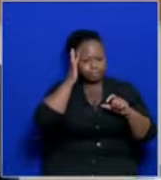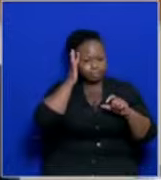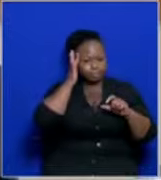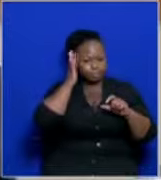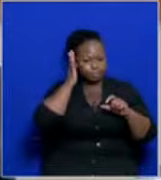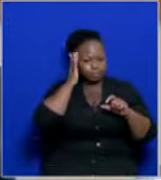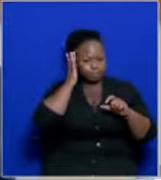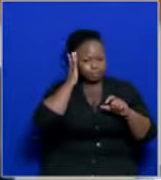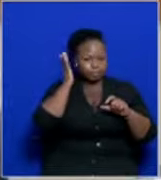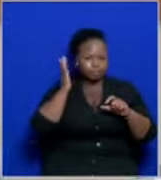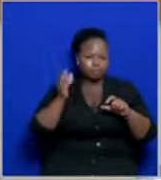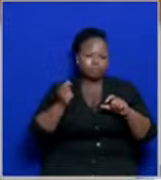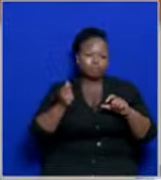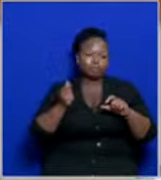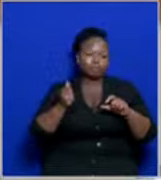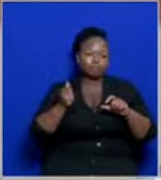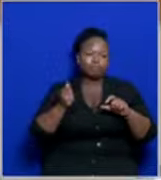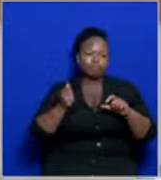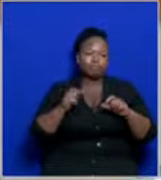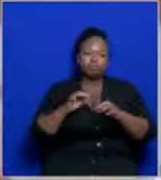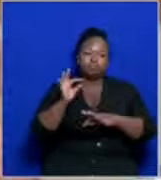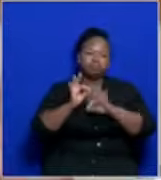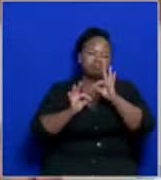If you could just give a quick